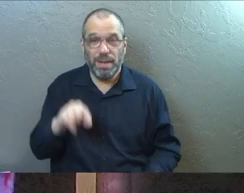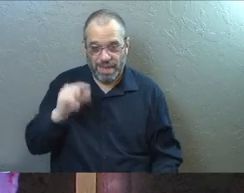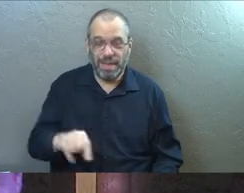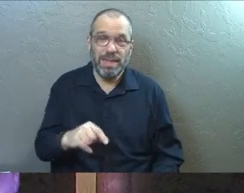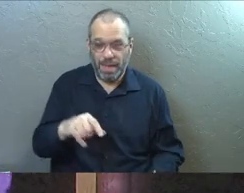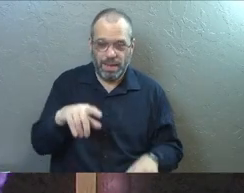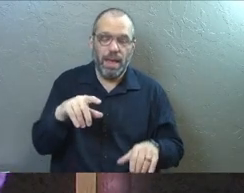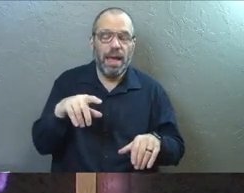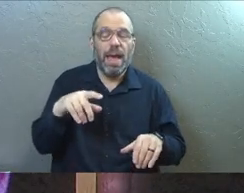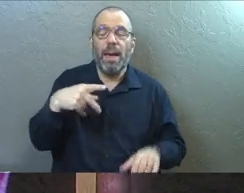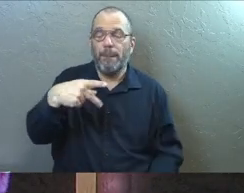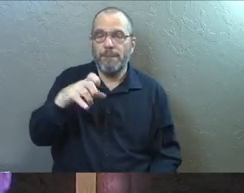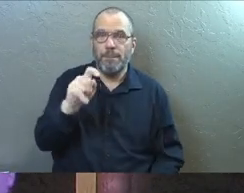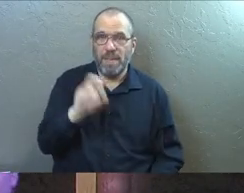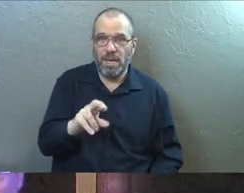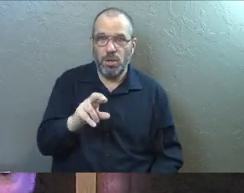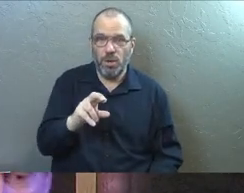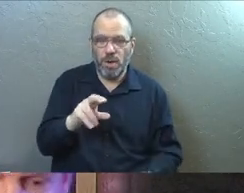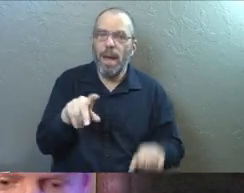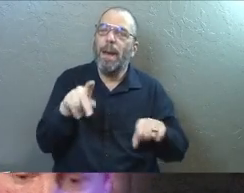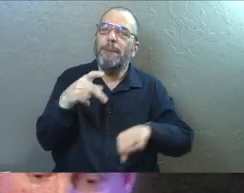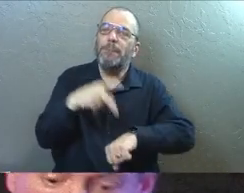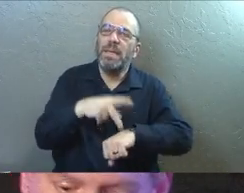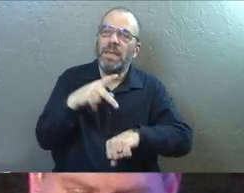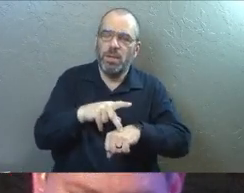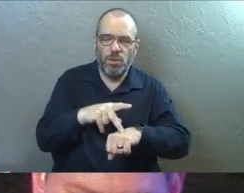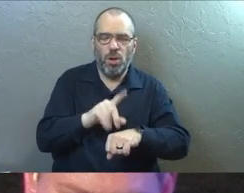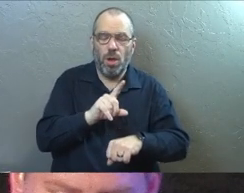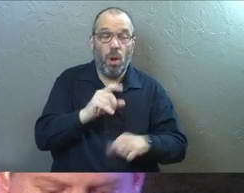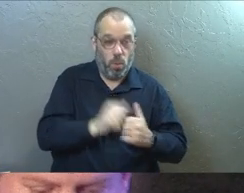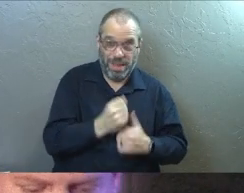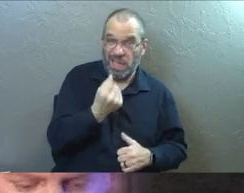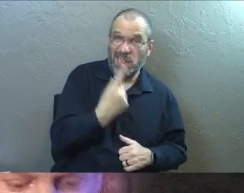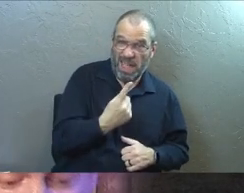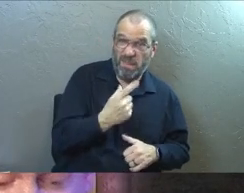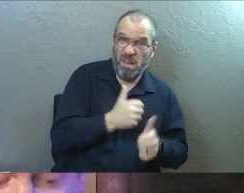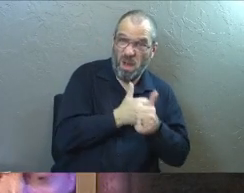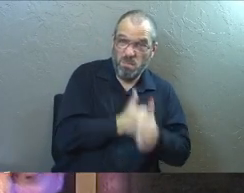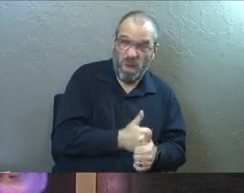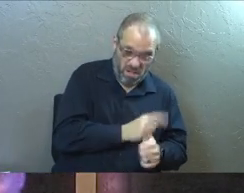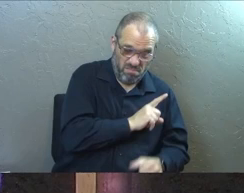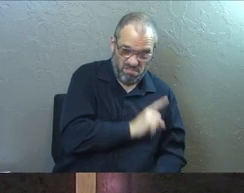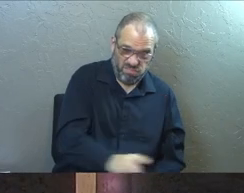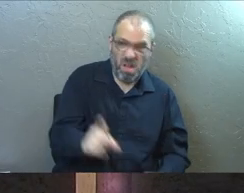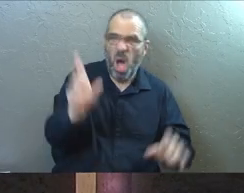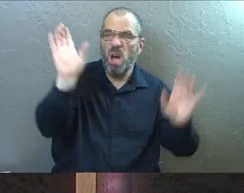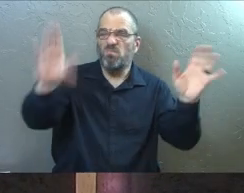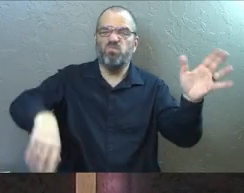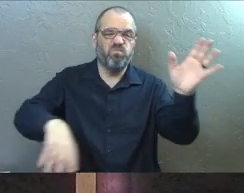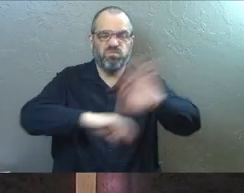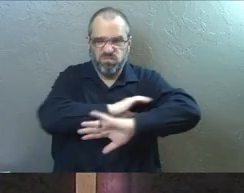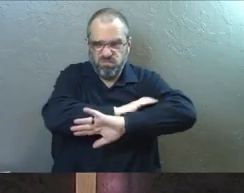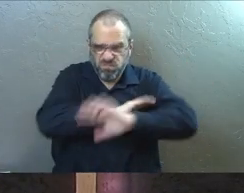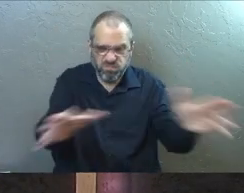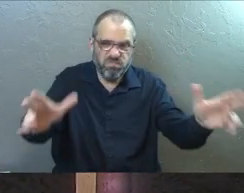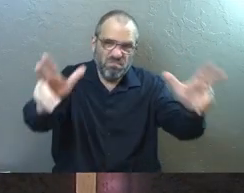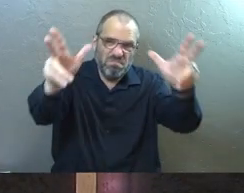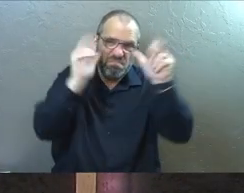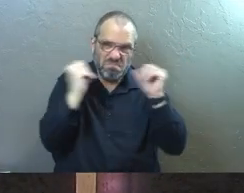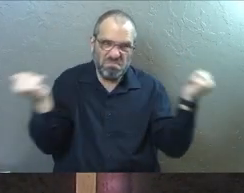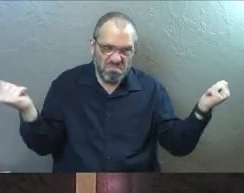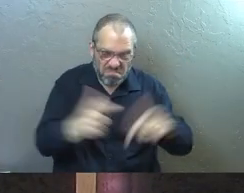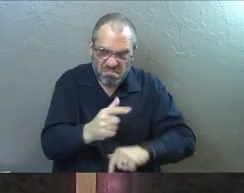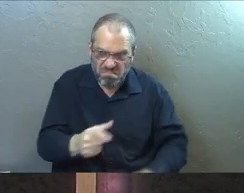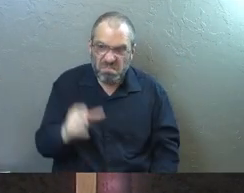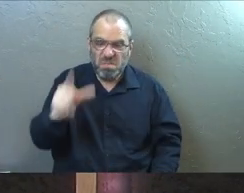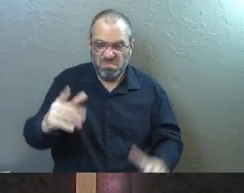there. Then Peter, verse 14, then Peter stepped forward with the 11 other apostles and shouted to the crowd, listen carefully, all of